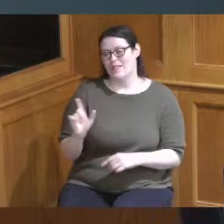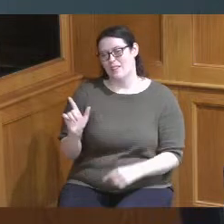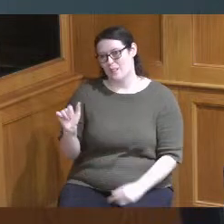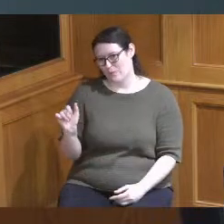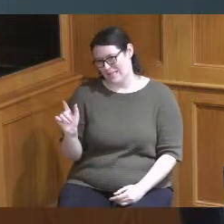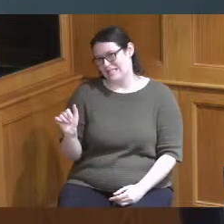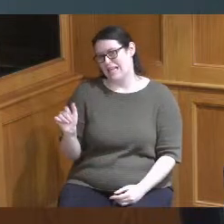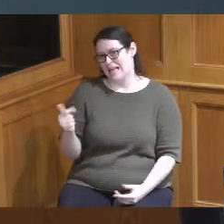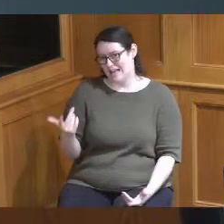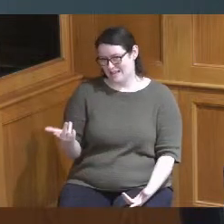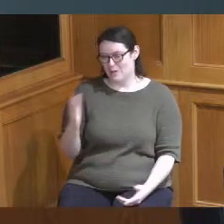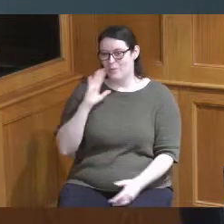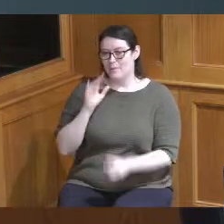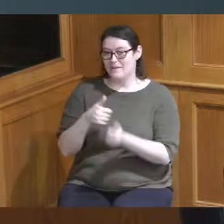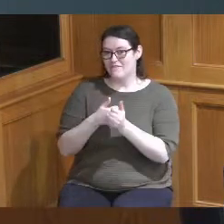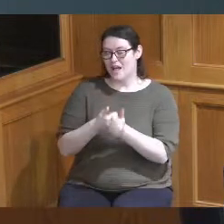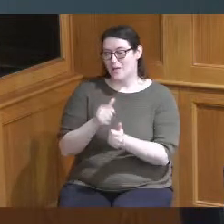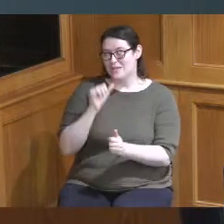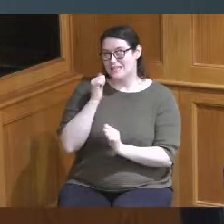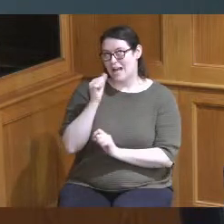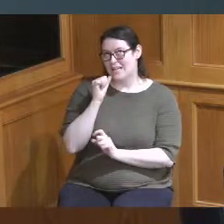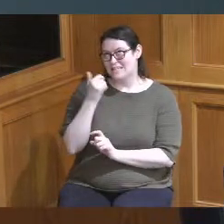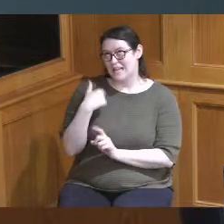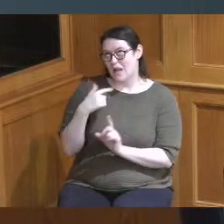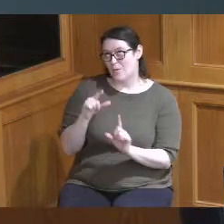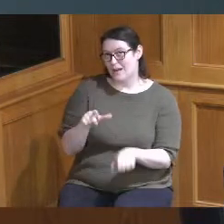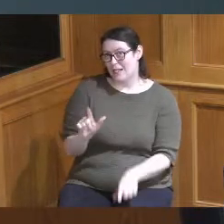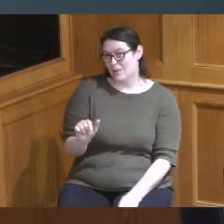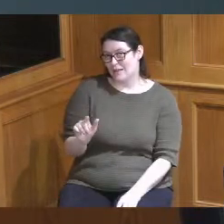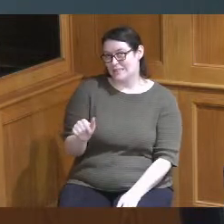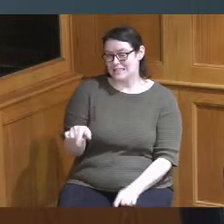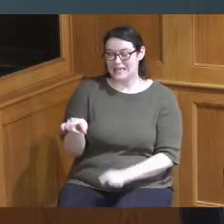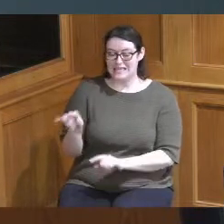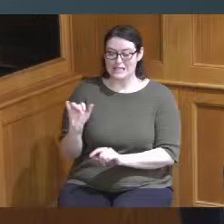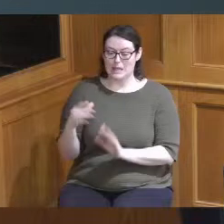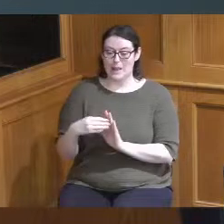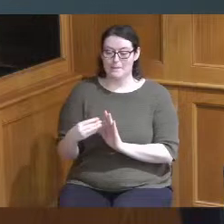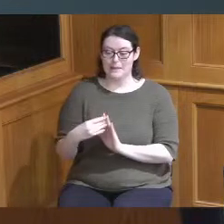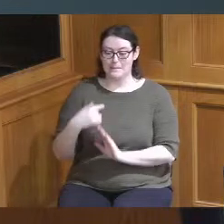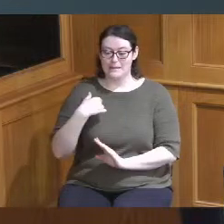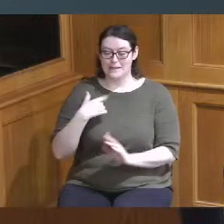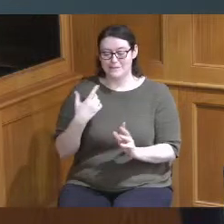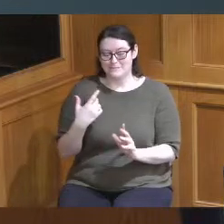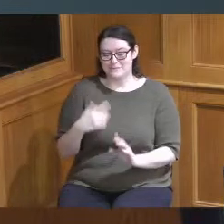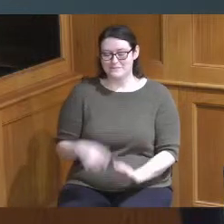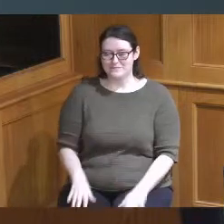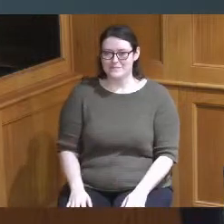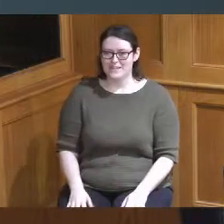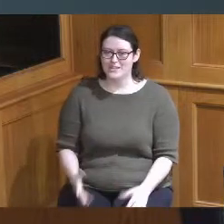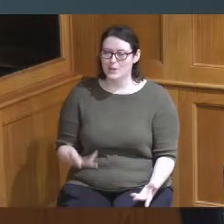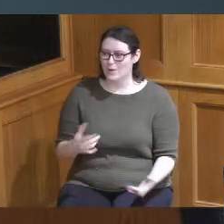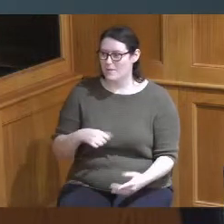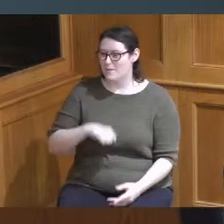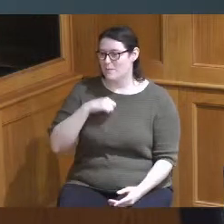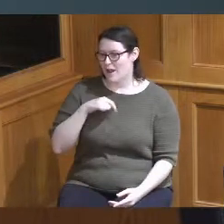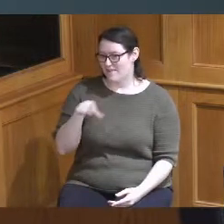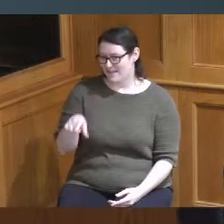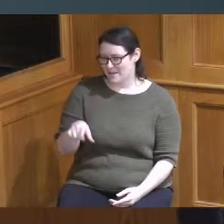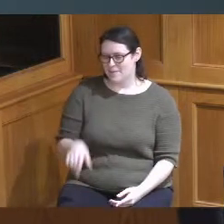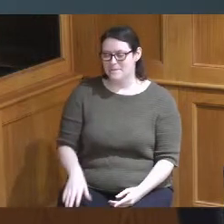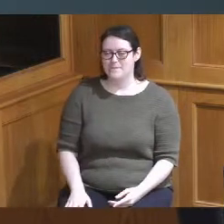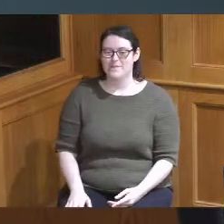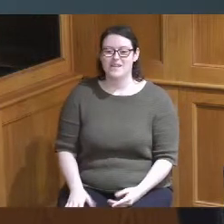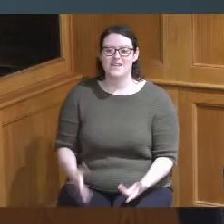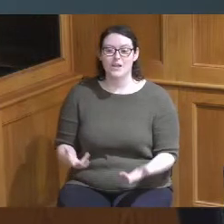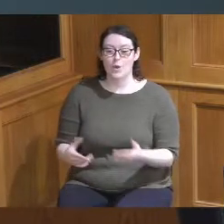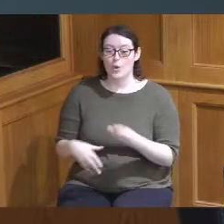So he's following his auntie. I went to college in Louisiana, and he's going into Louisiana. So very proud of him.